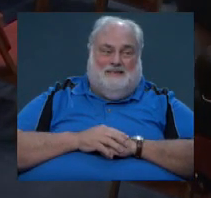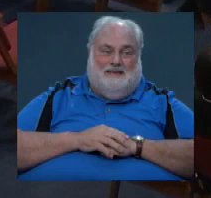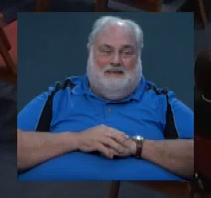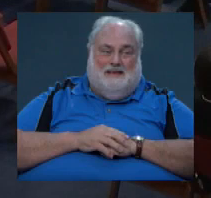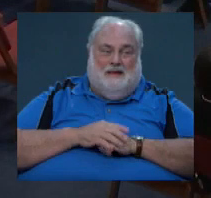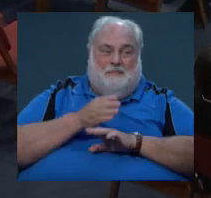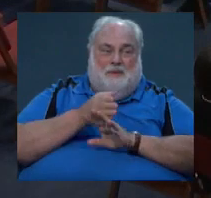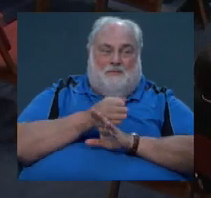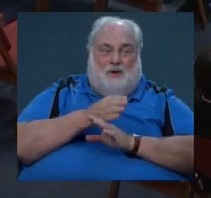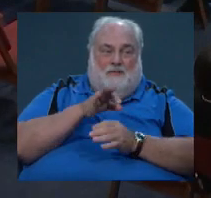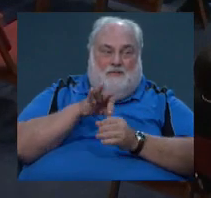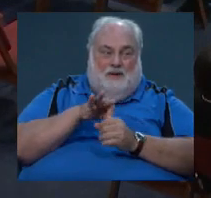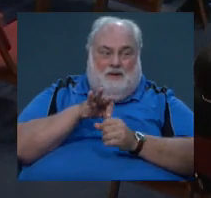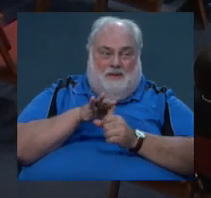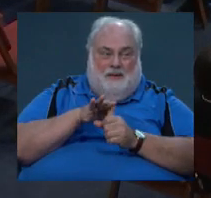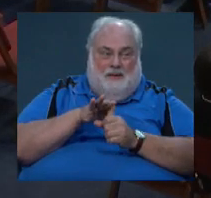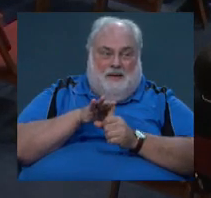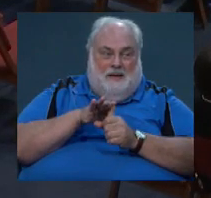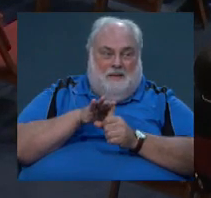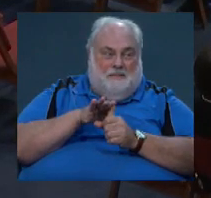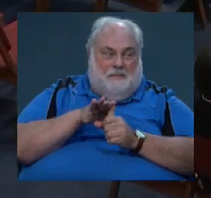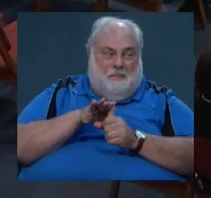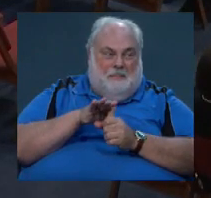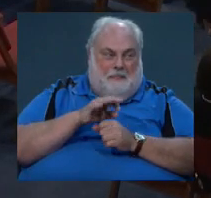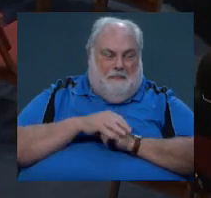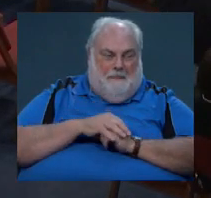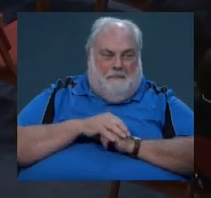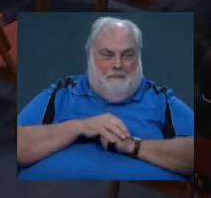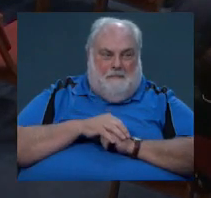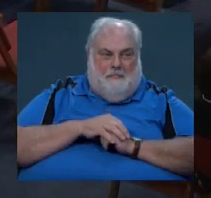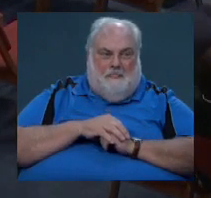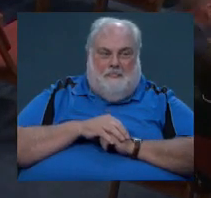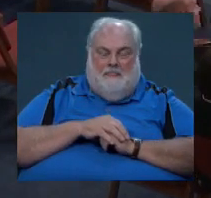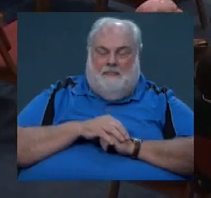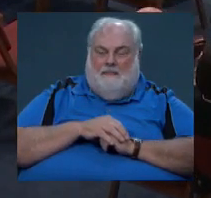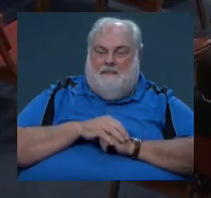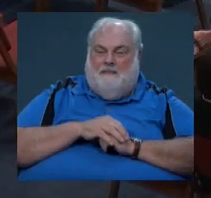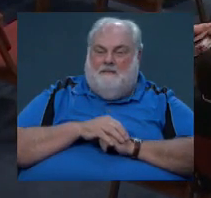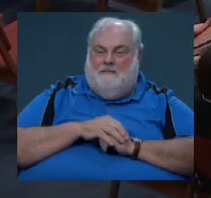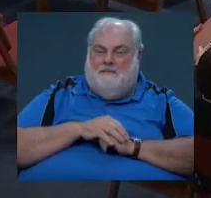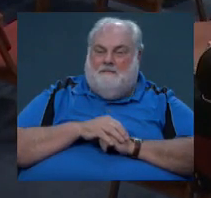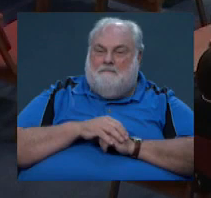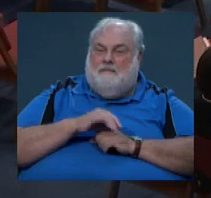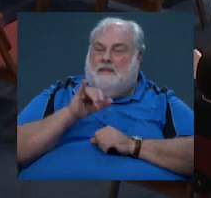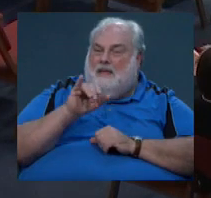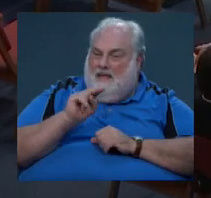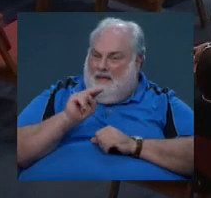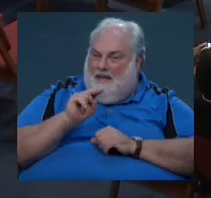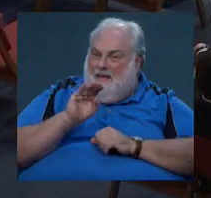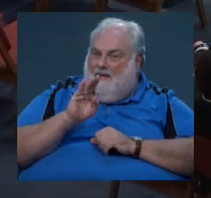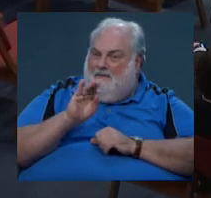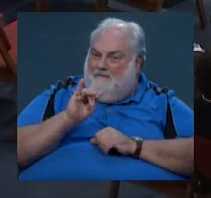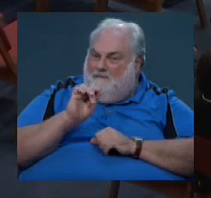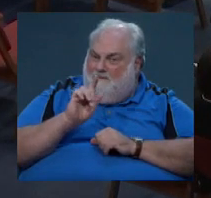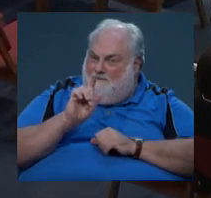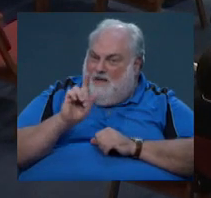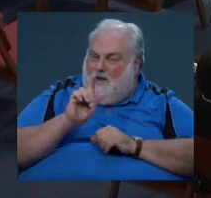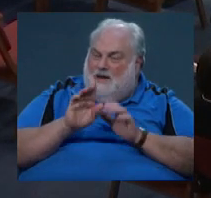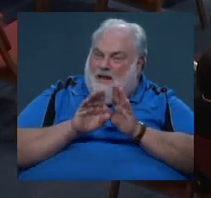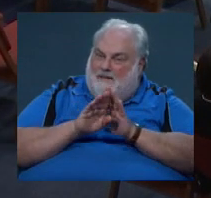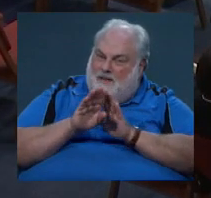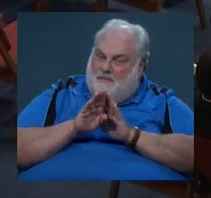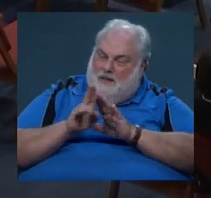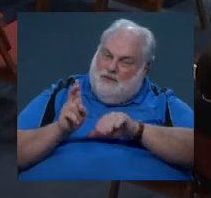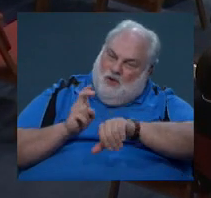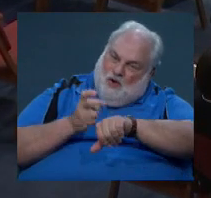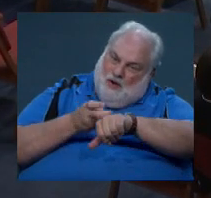before I take a vote, no question for you, though. I mean, infill development is the hardest. It becomes a lightning